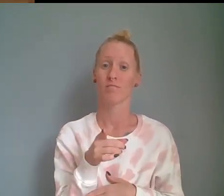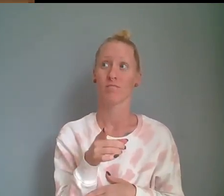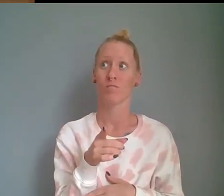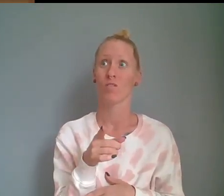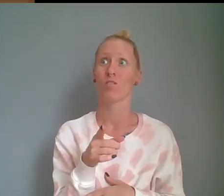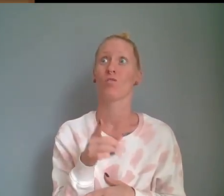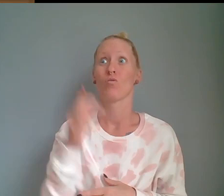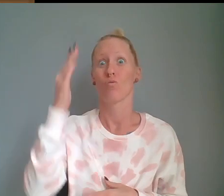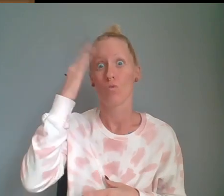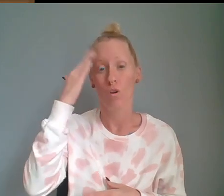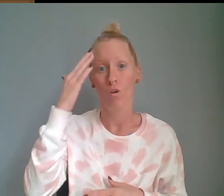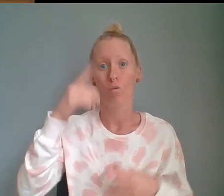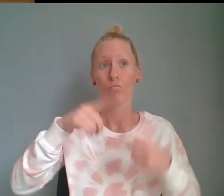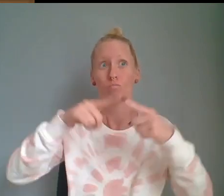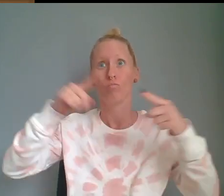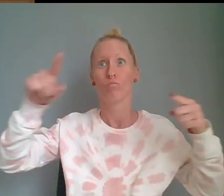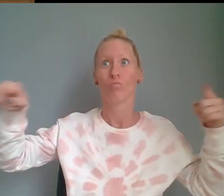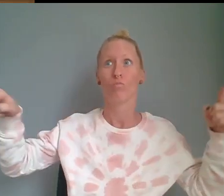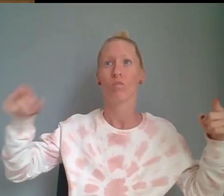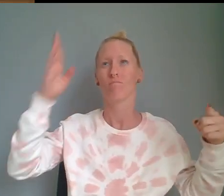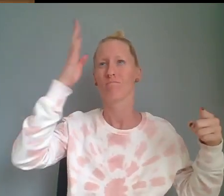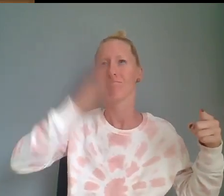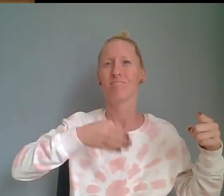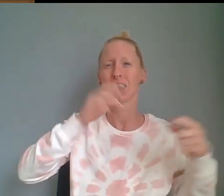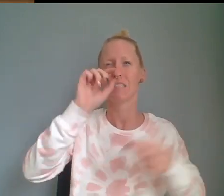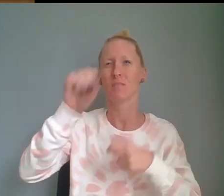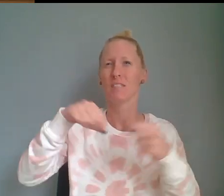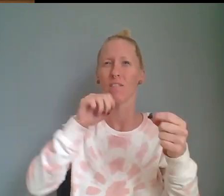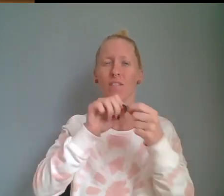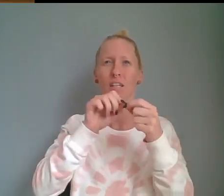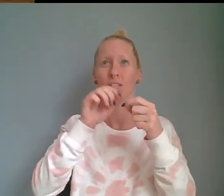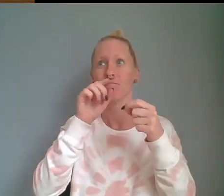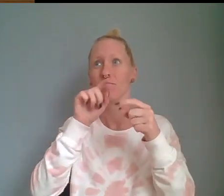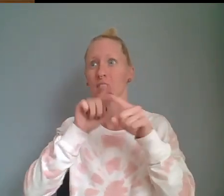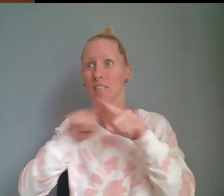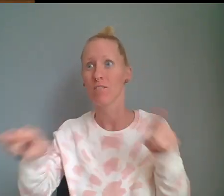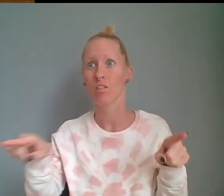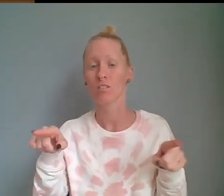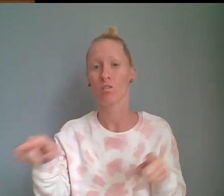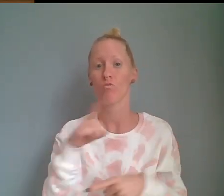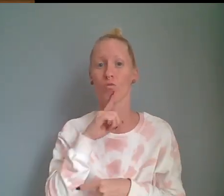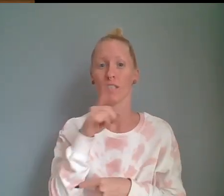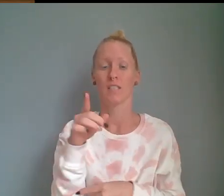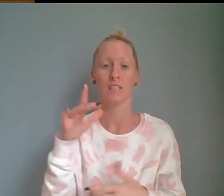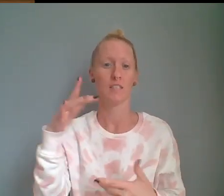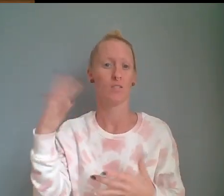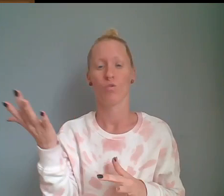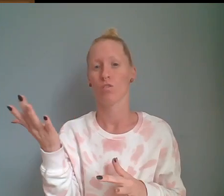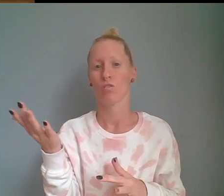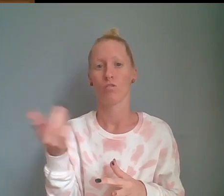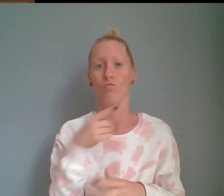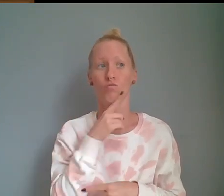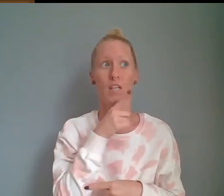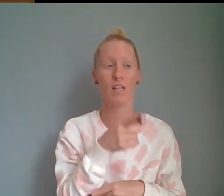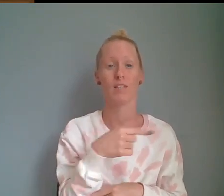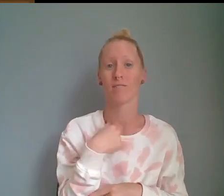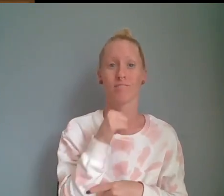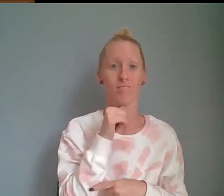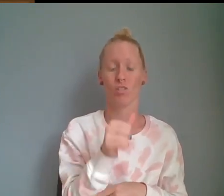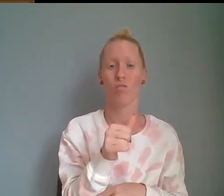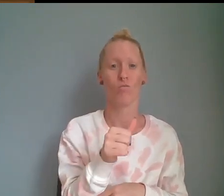cutoff was between those normal everyday depressions and what's really a disorder. But the reality is we